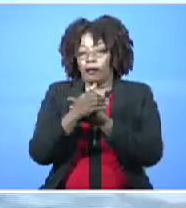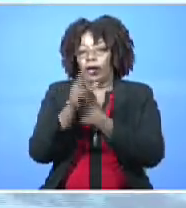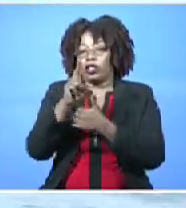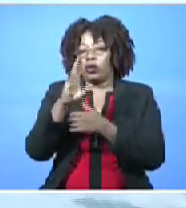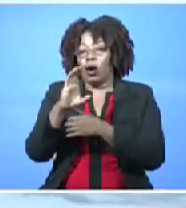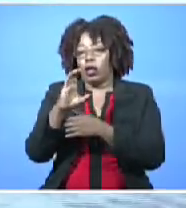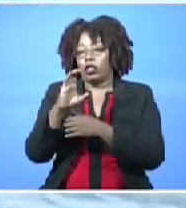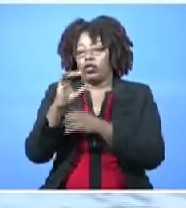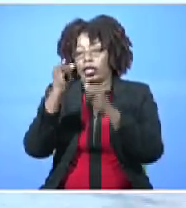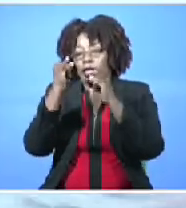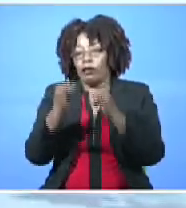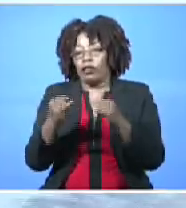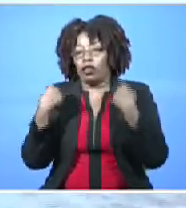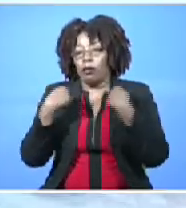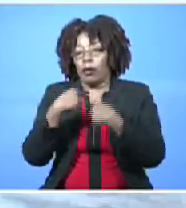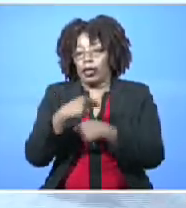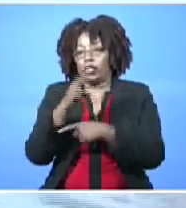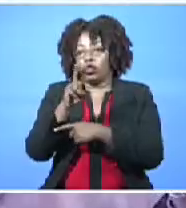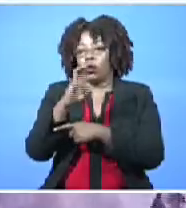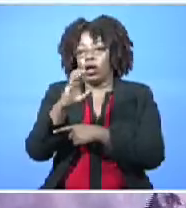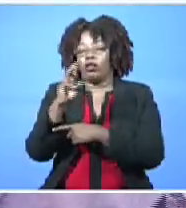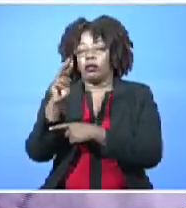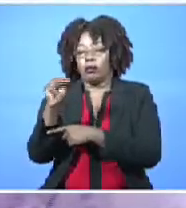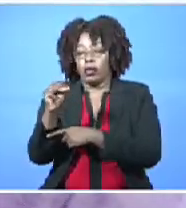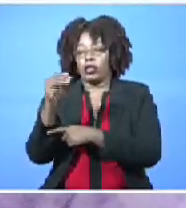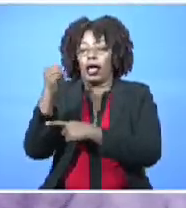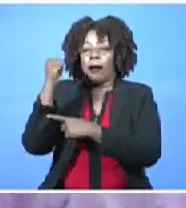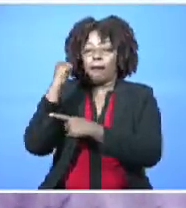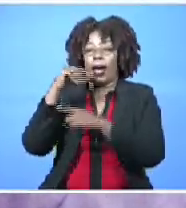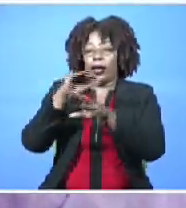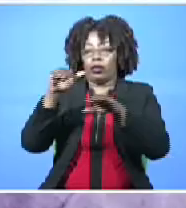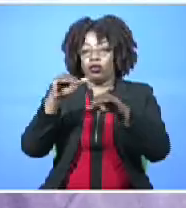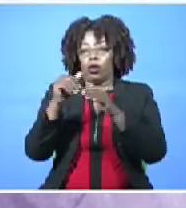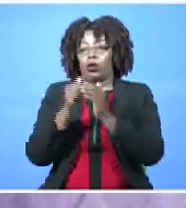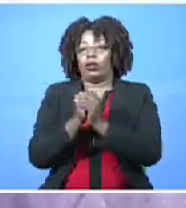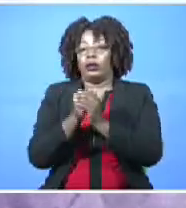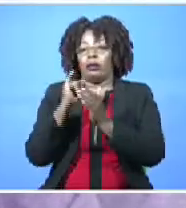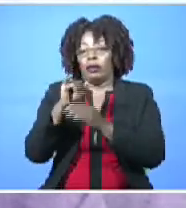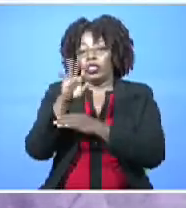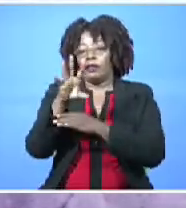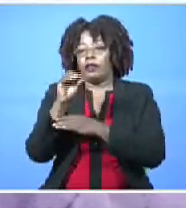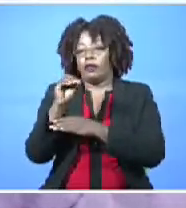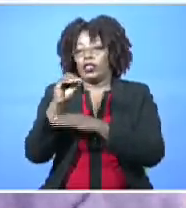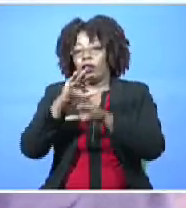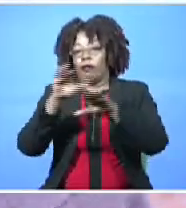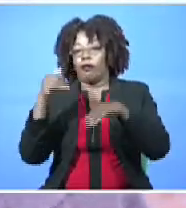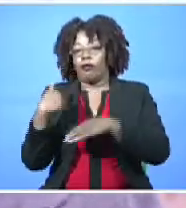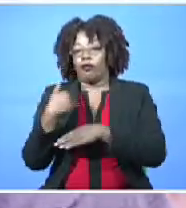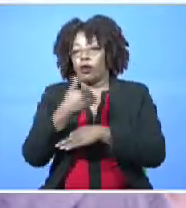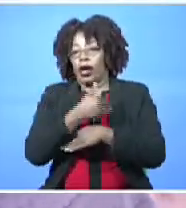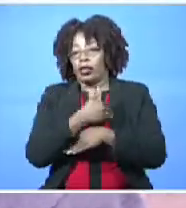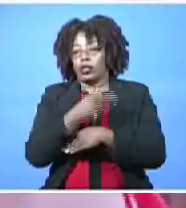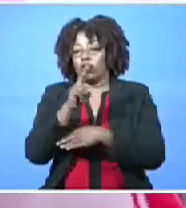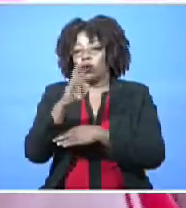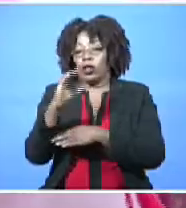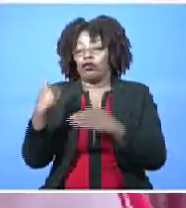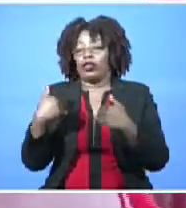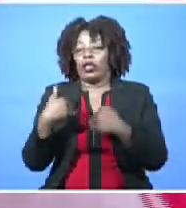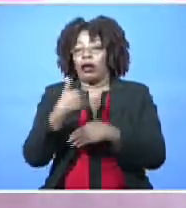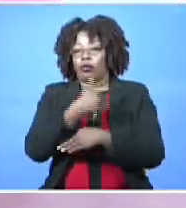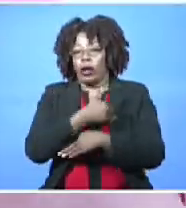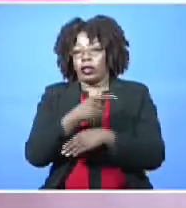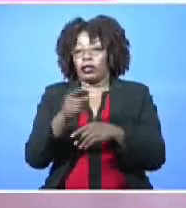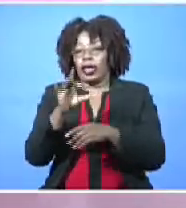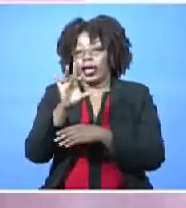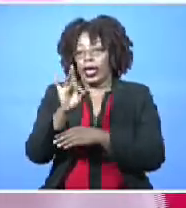200 meters individual medley, and 200 meters backstroke. I'm swimming 200 IM, 50 free, 50 breast, 100 breast, 200 breast. I'm